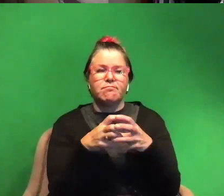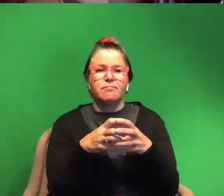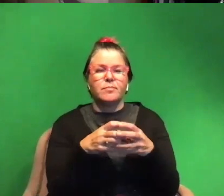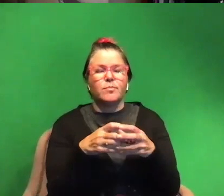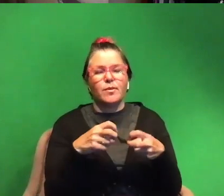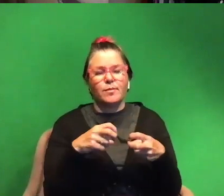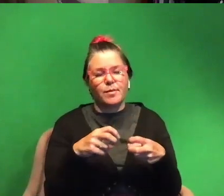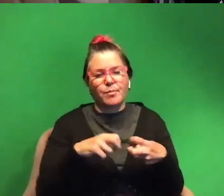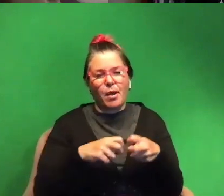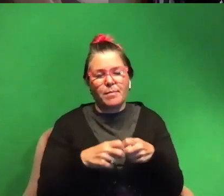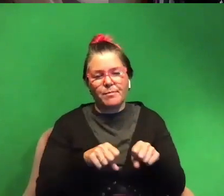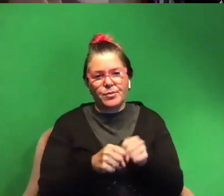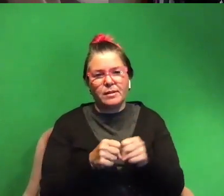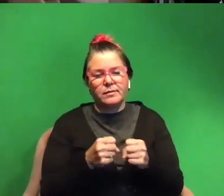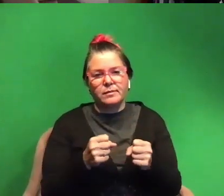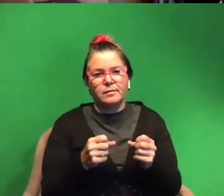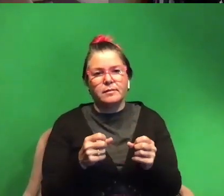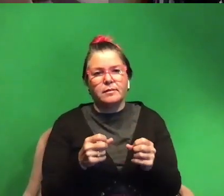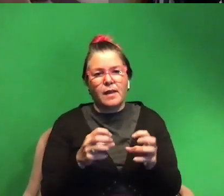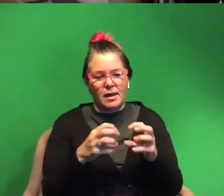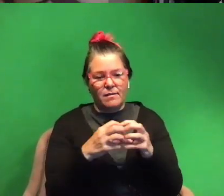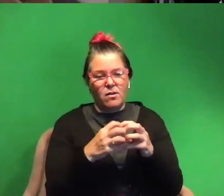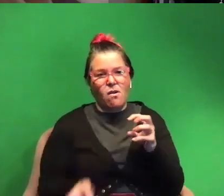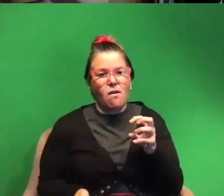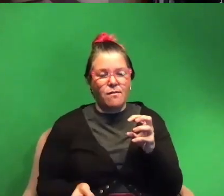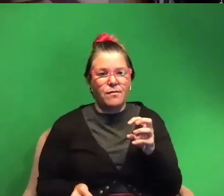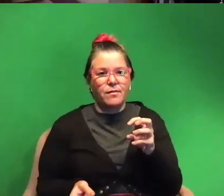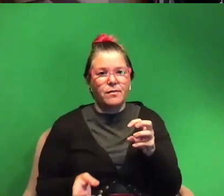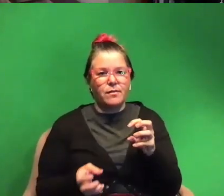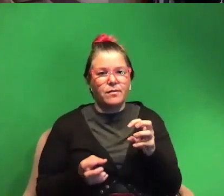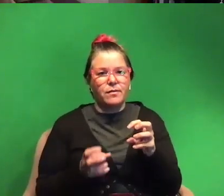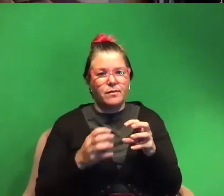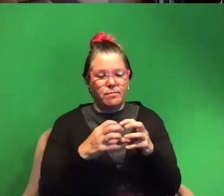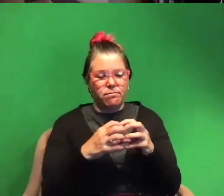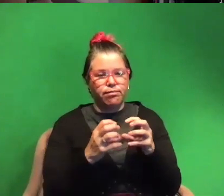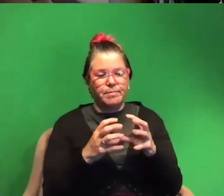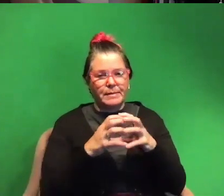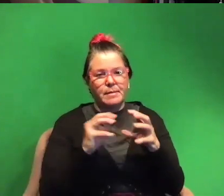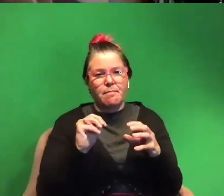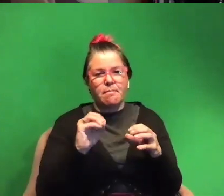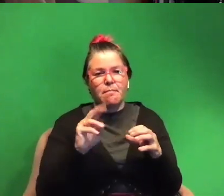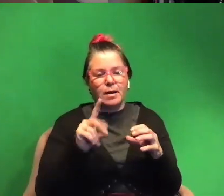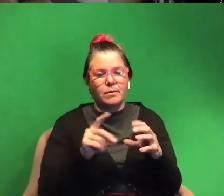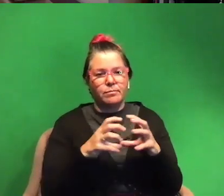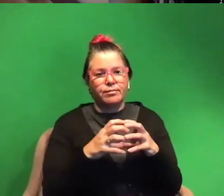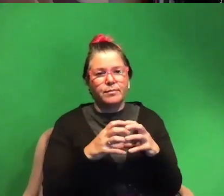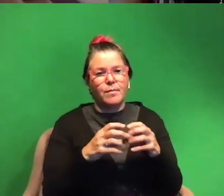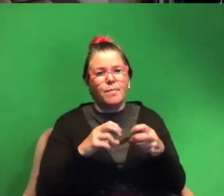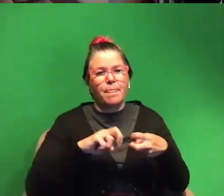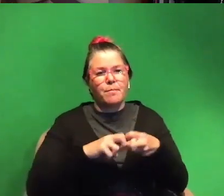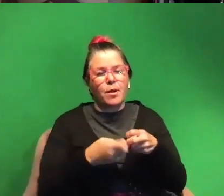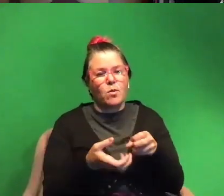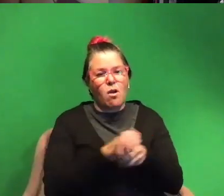trouble because if you think about a chunk of it being taken off, right, it's mounding, so it's going to have a little bit more trouble trying to cover